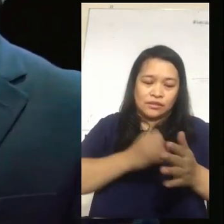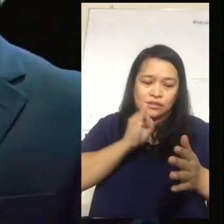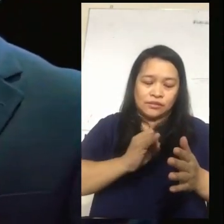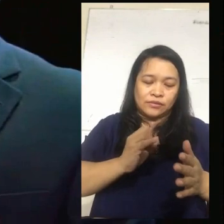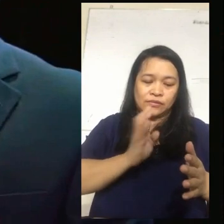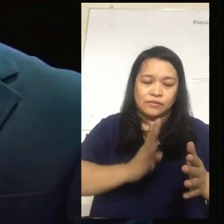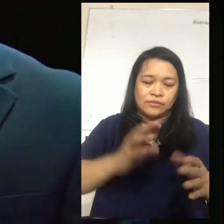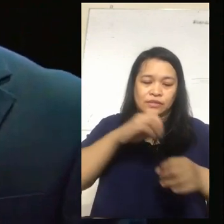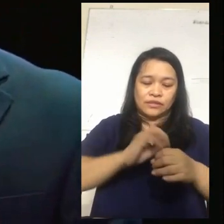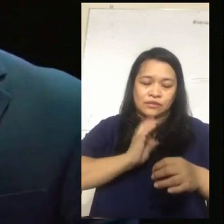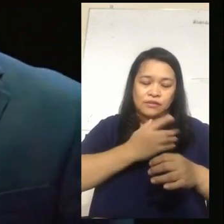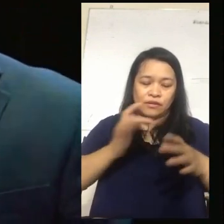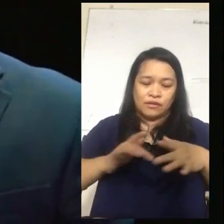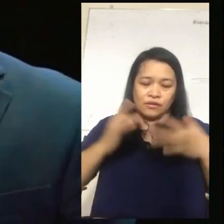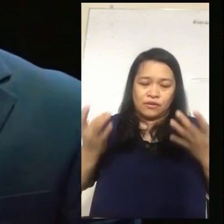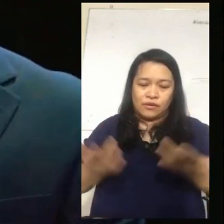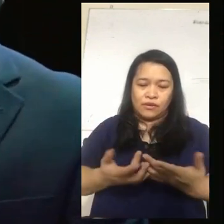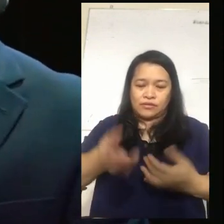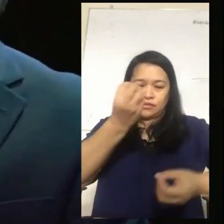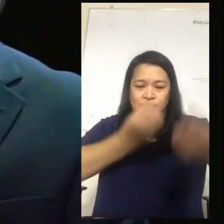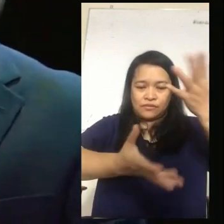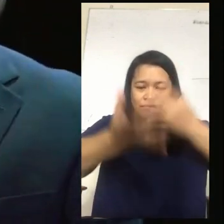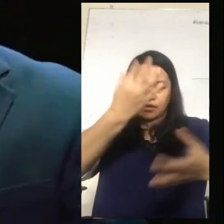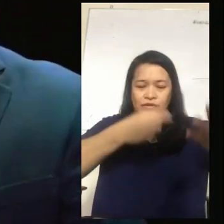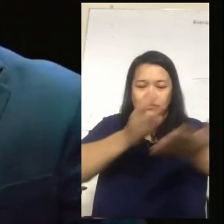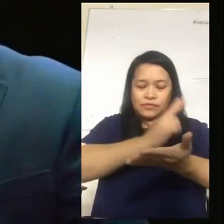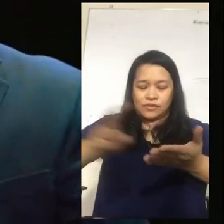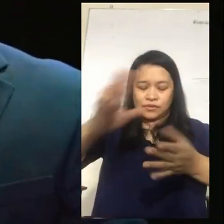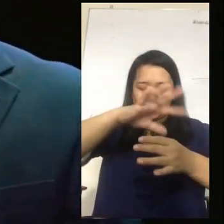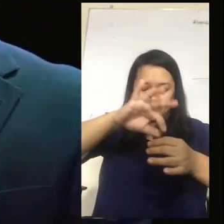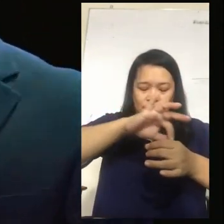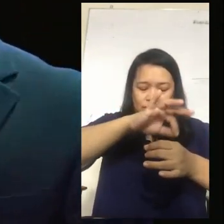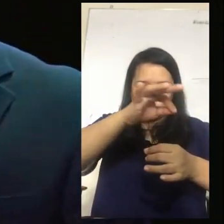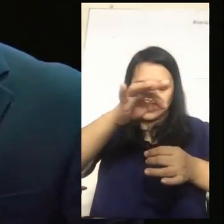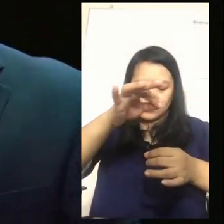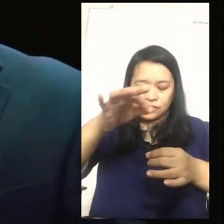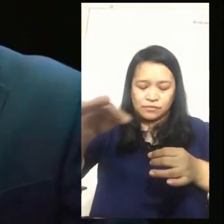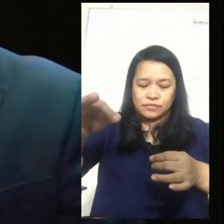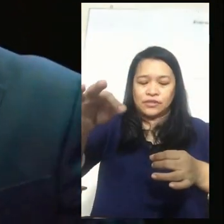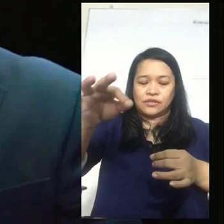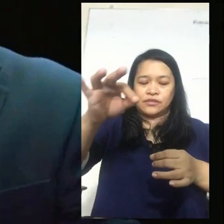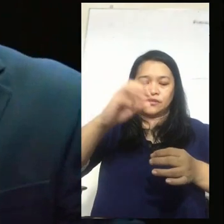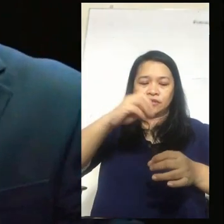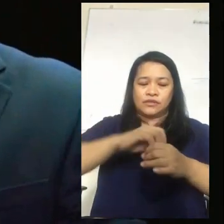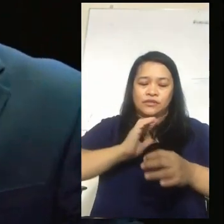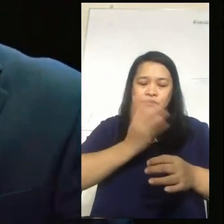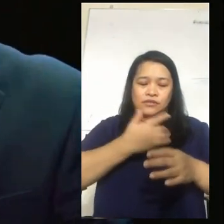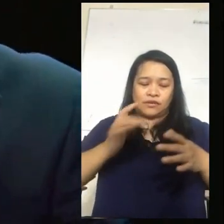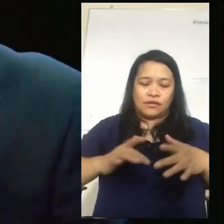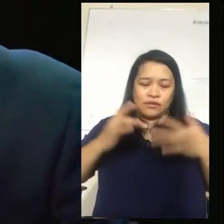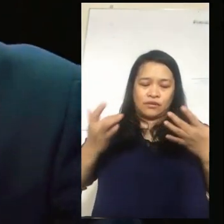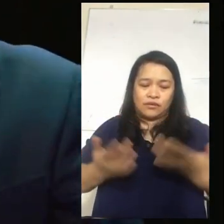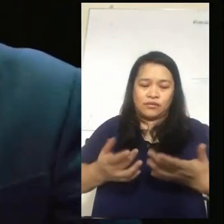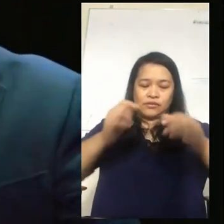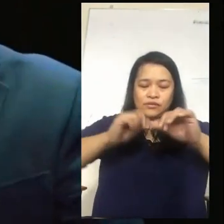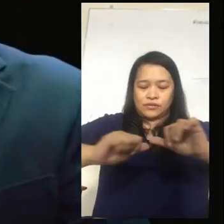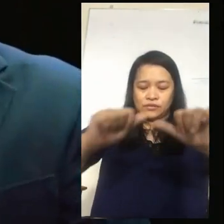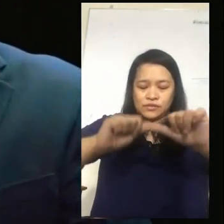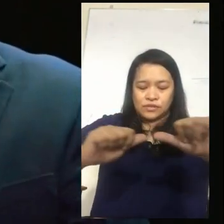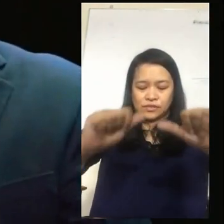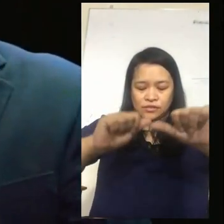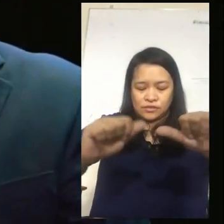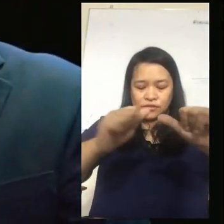pray, Lord, that Your fire, the fire of the Holy Spirit, the spiritual fire in our hearts will keep on